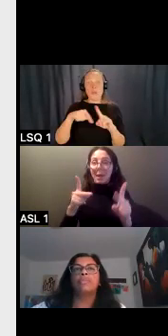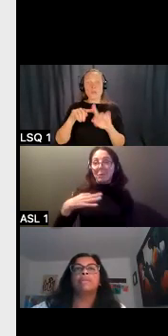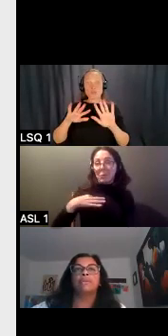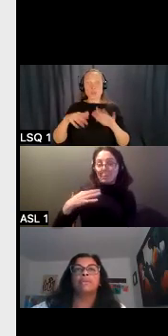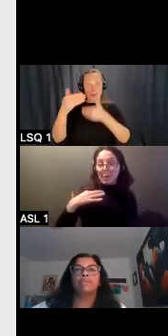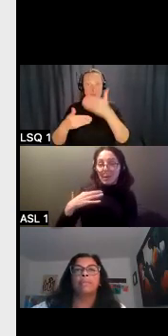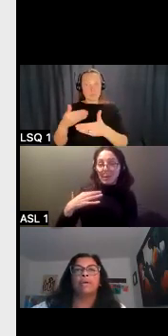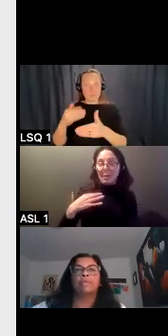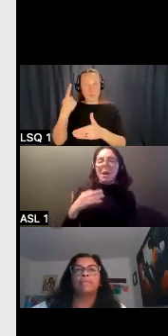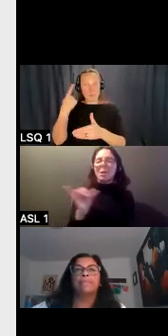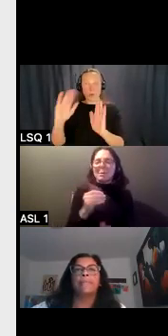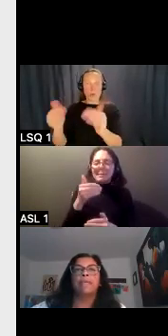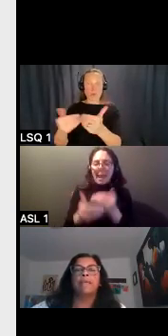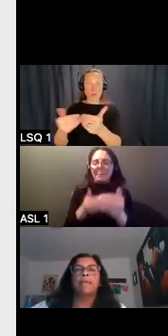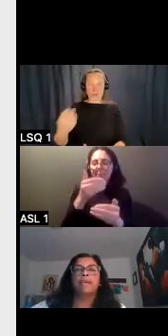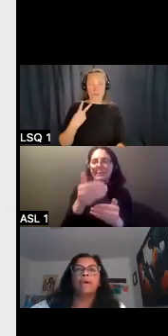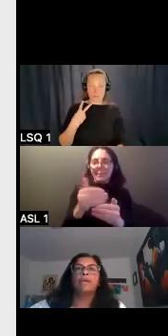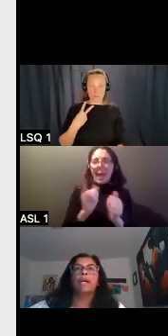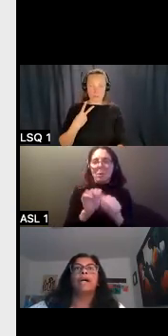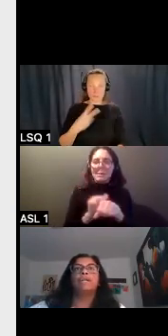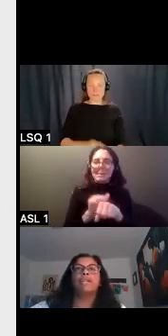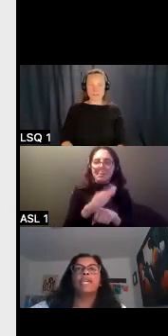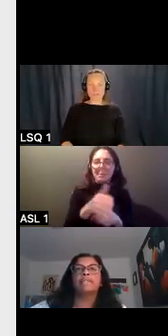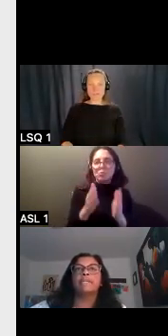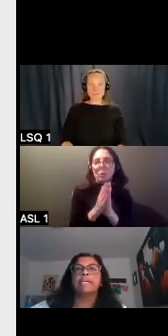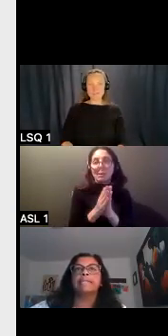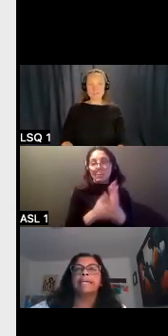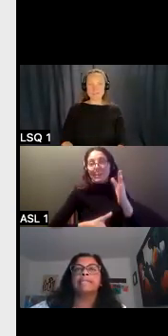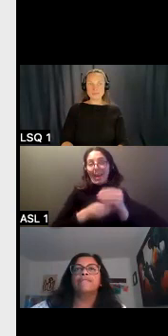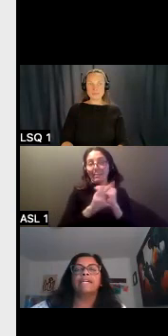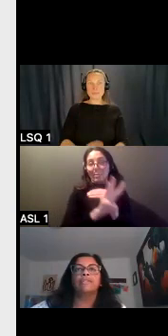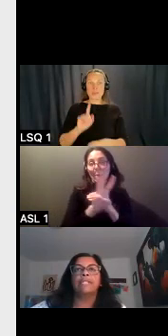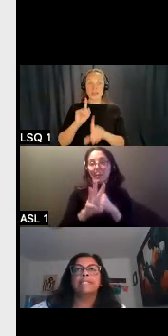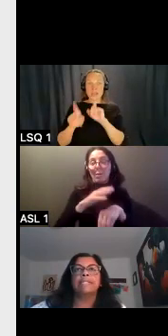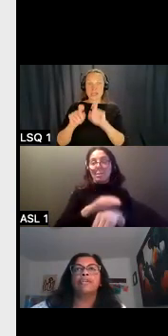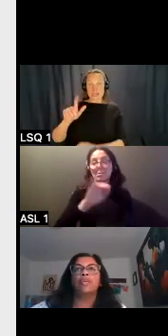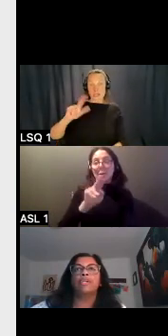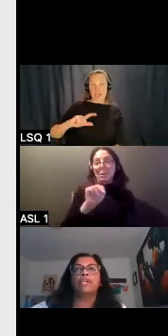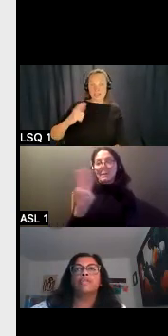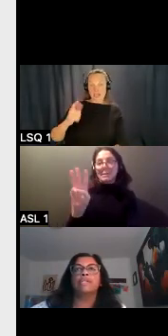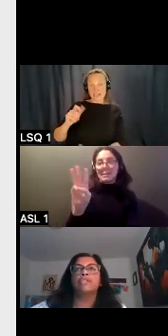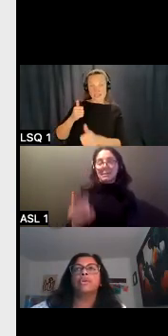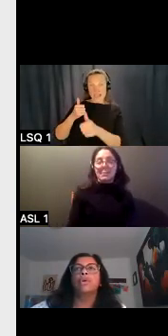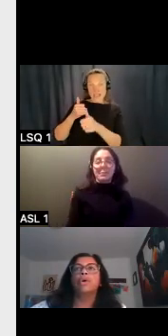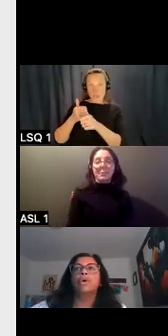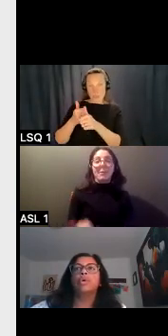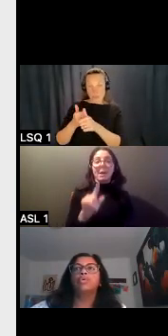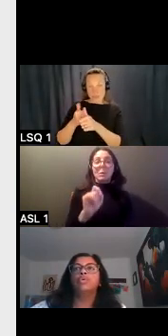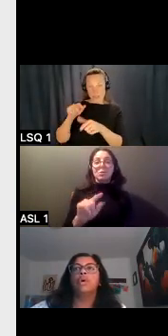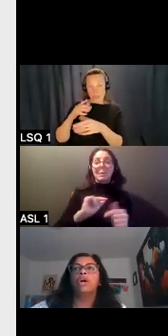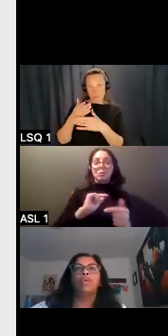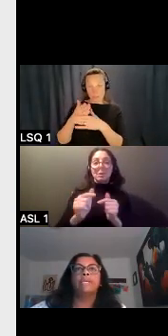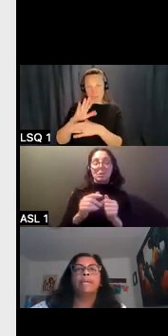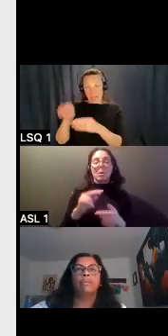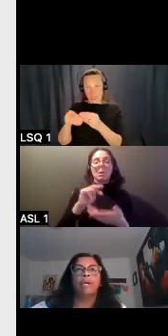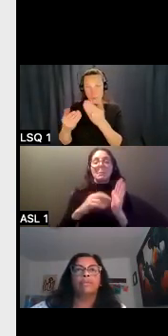the steps to follow to submit a request. The question interaction will be understanding a